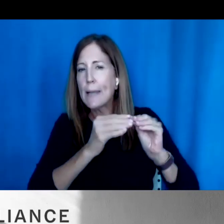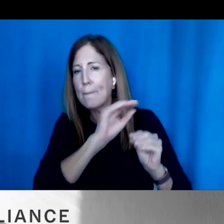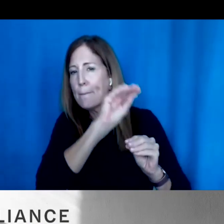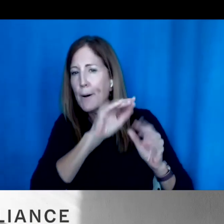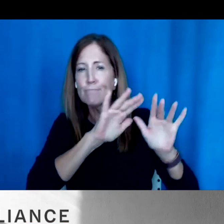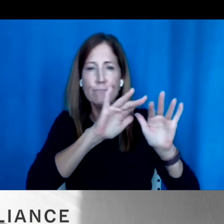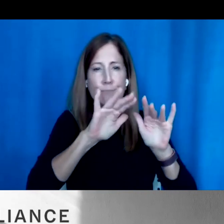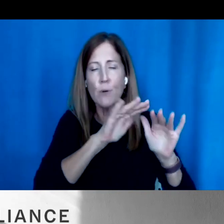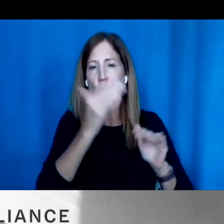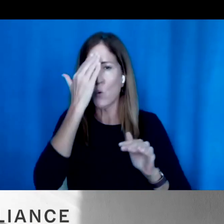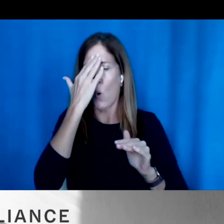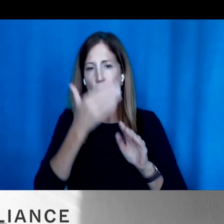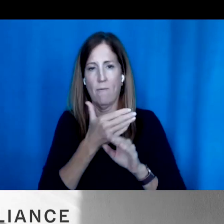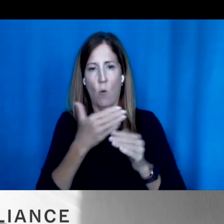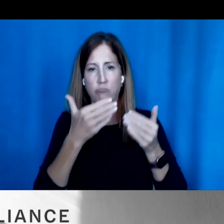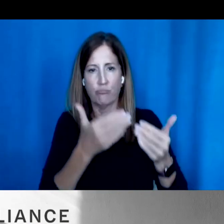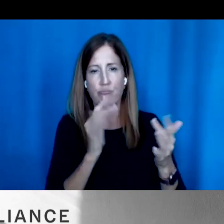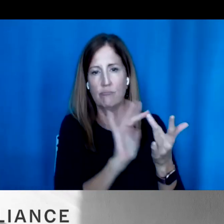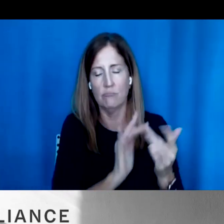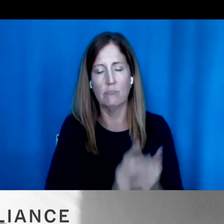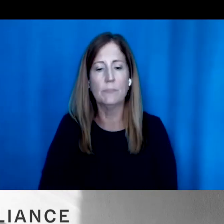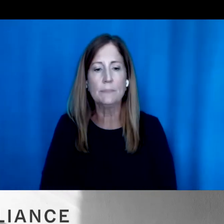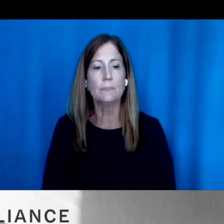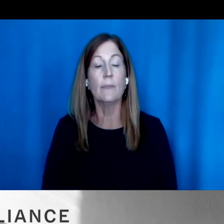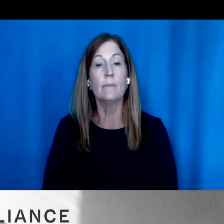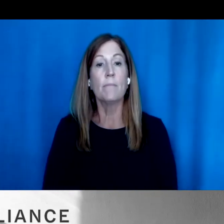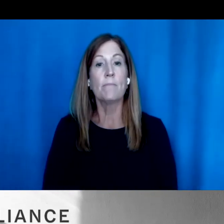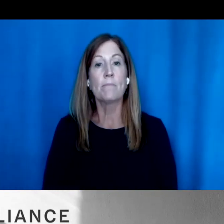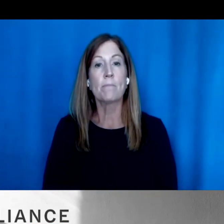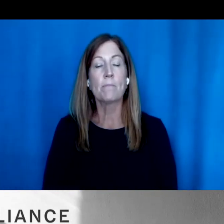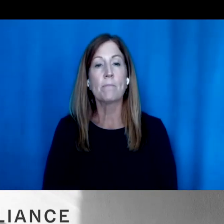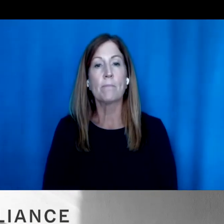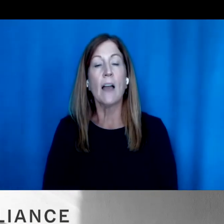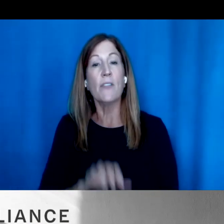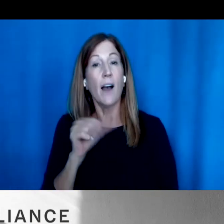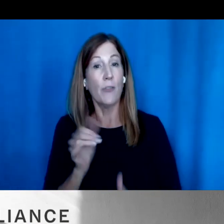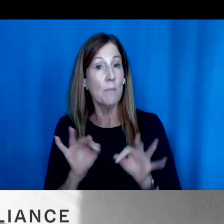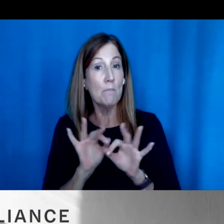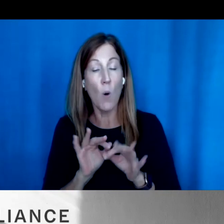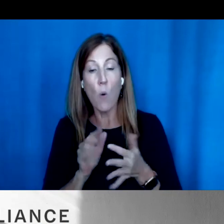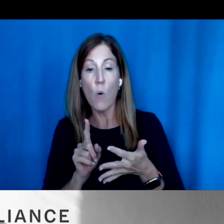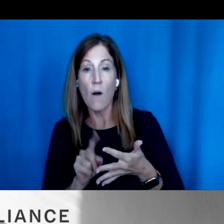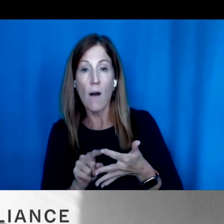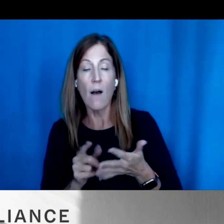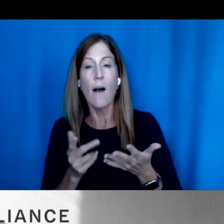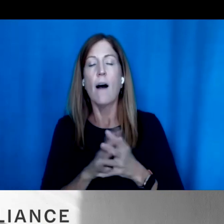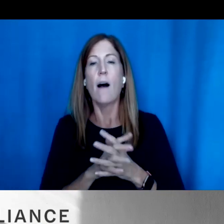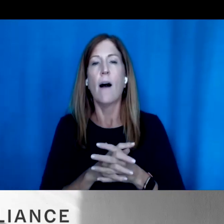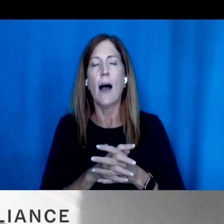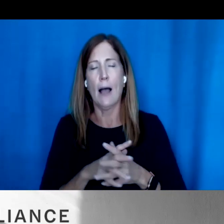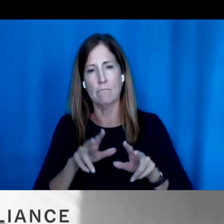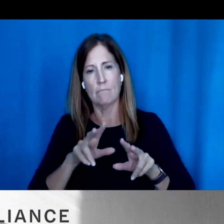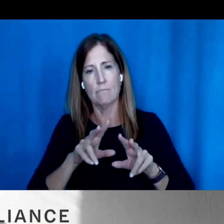know. The other thing that's really important is to be able to look at